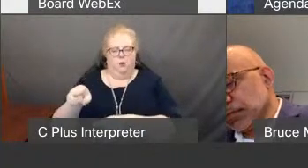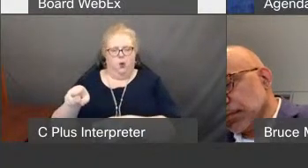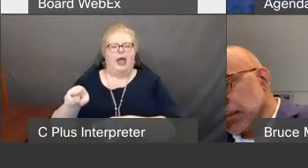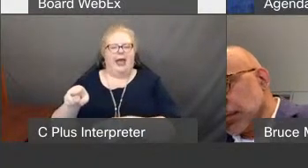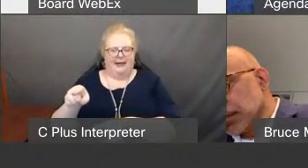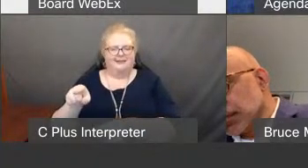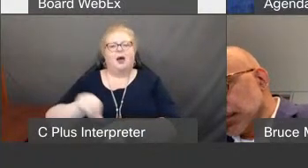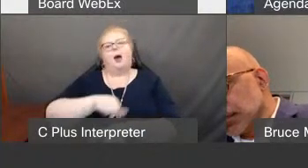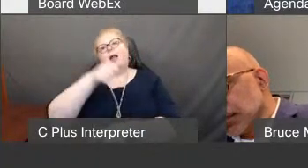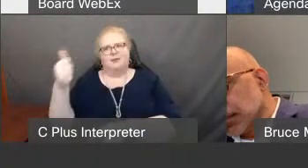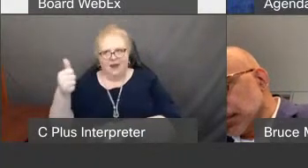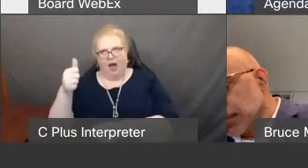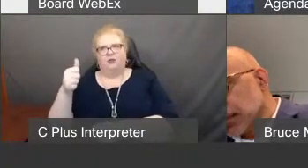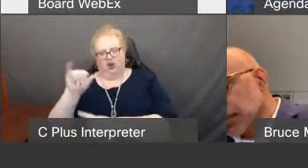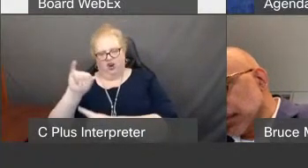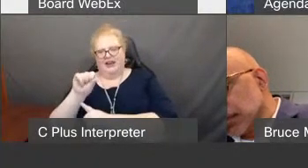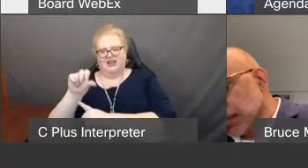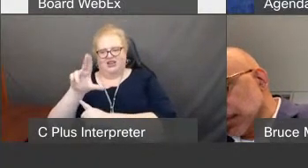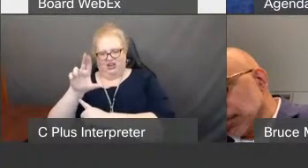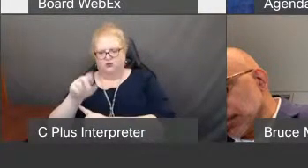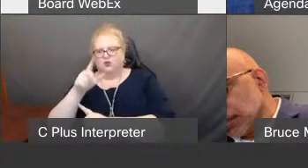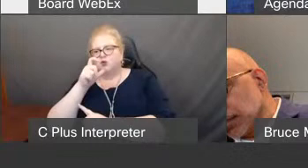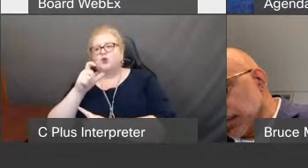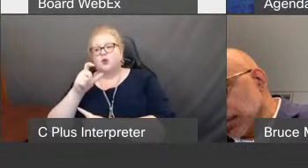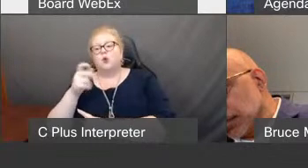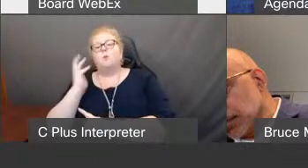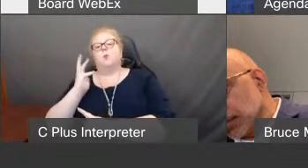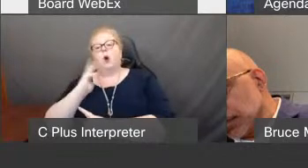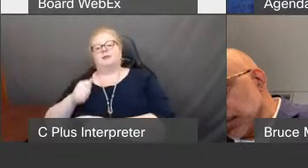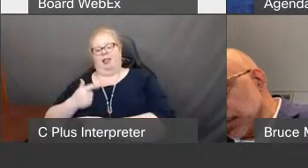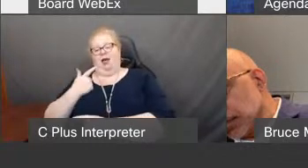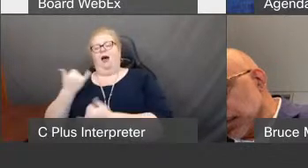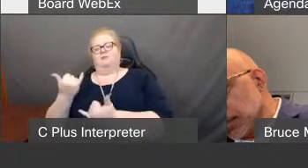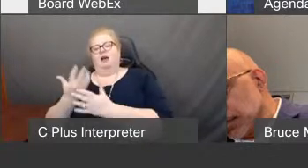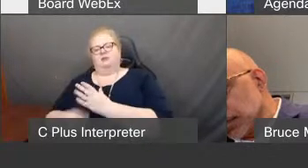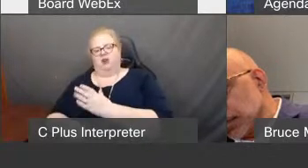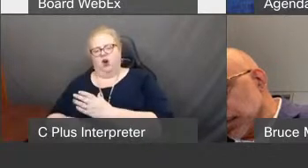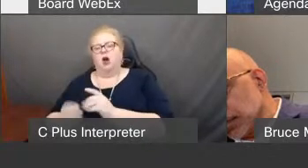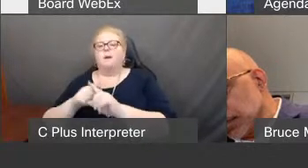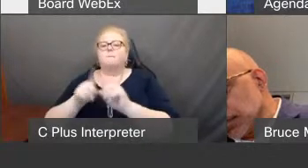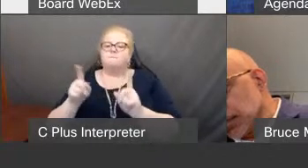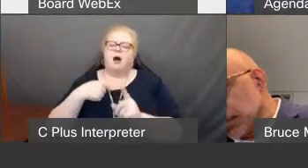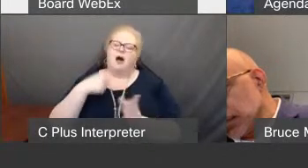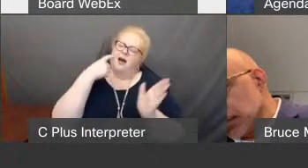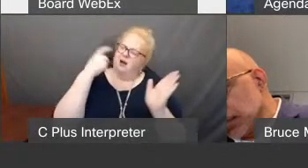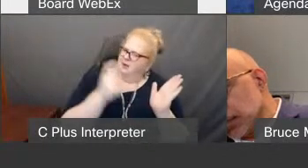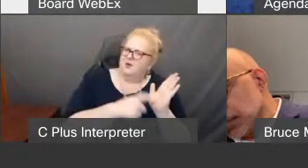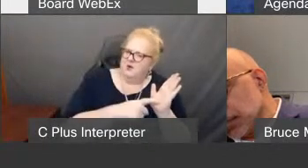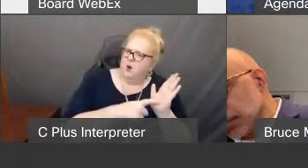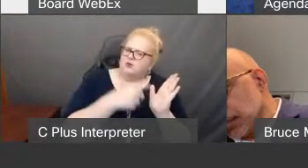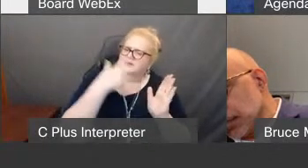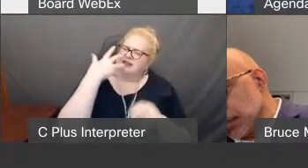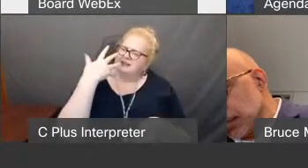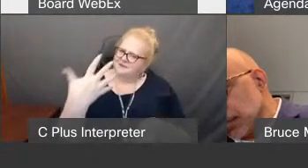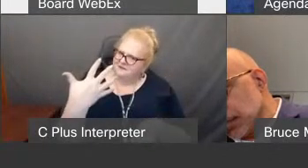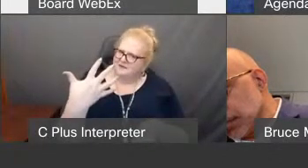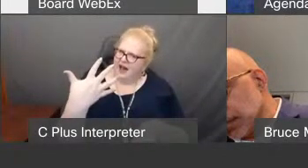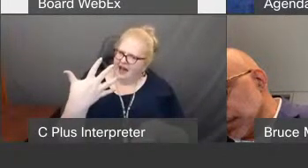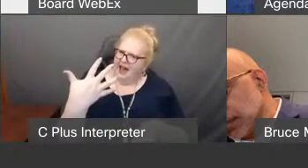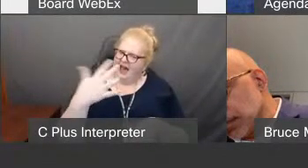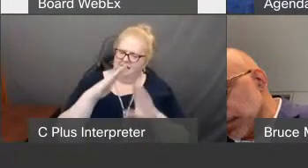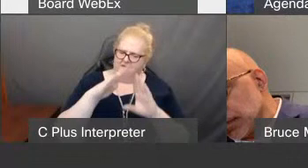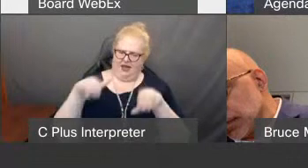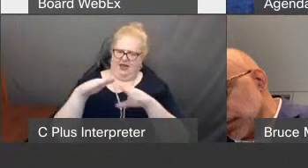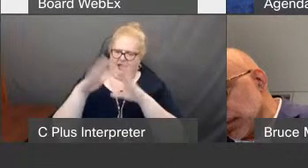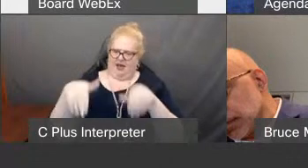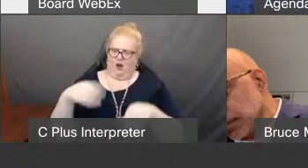another constituent was alive. He's since deceased. But I noticed that there were like five houses on one